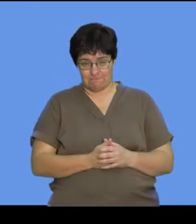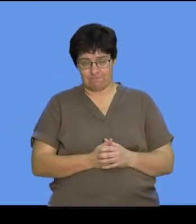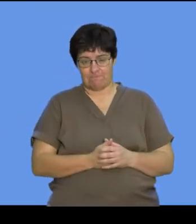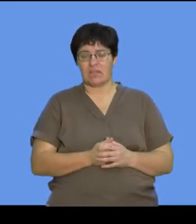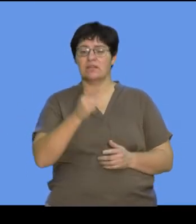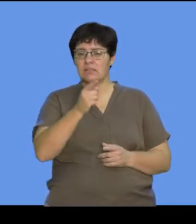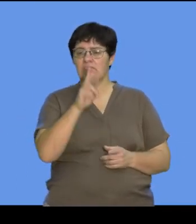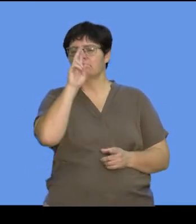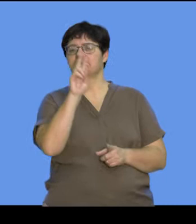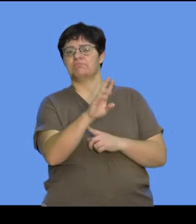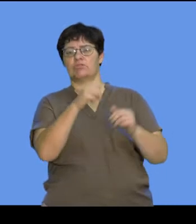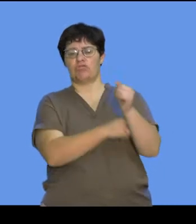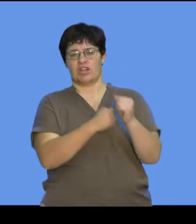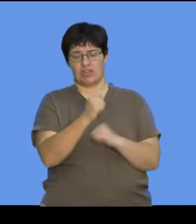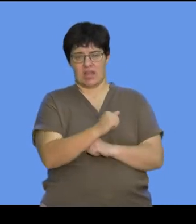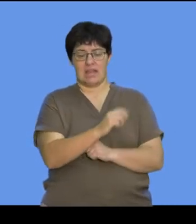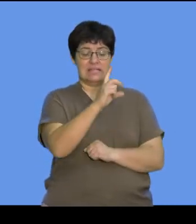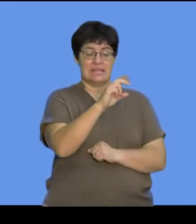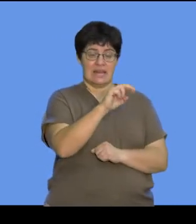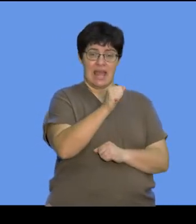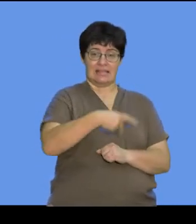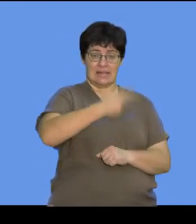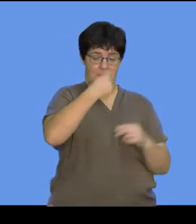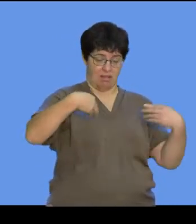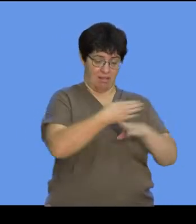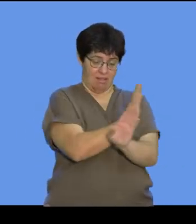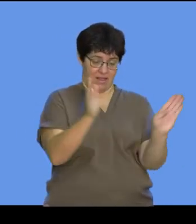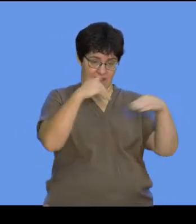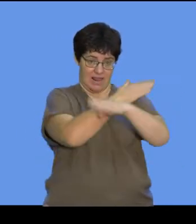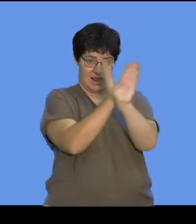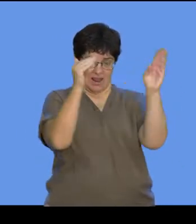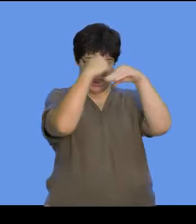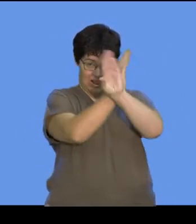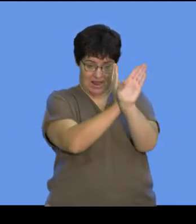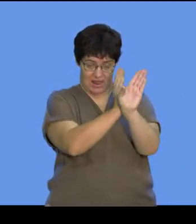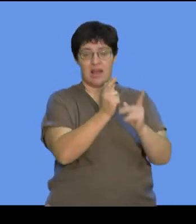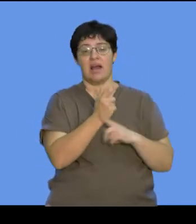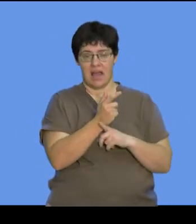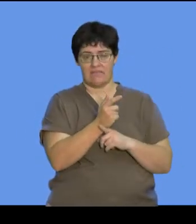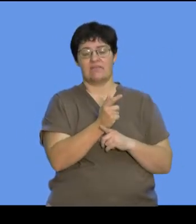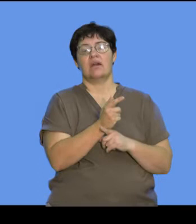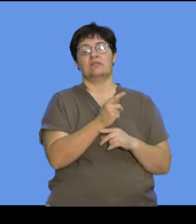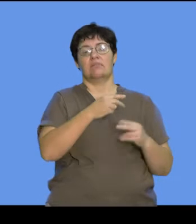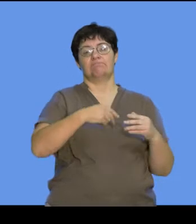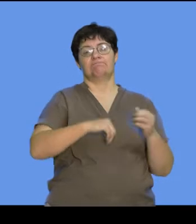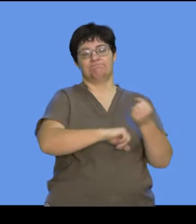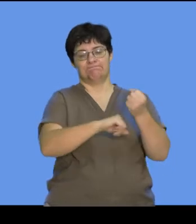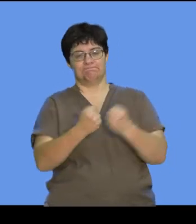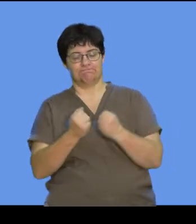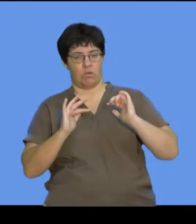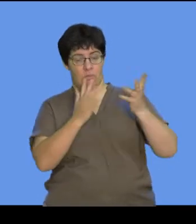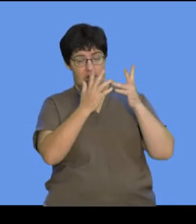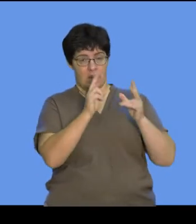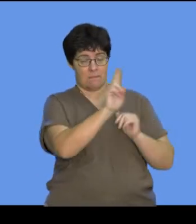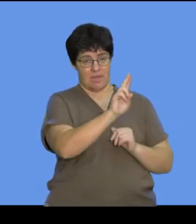Again, an overview of the structure. We know that DNA is a double-stranded molecule. It contains complementary base pairs. It is